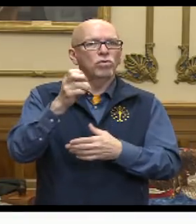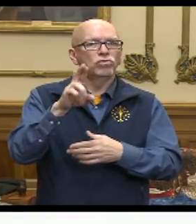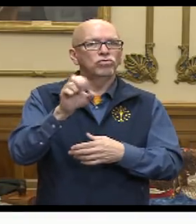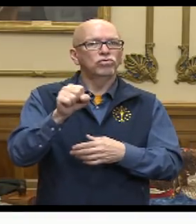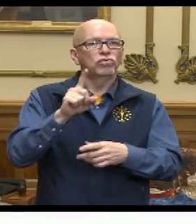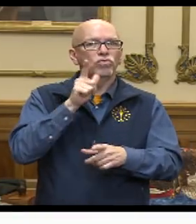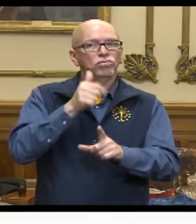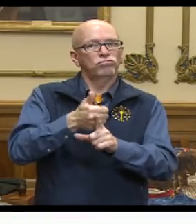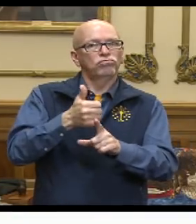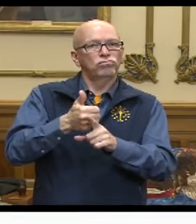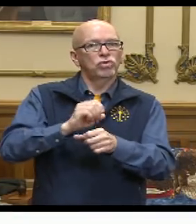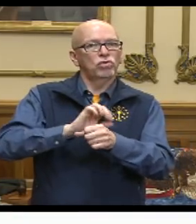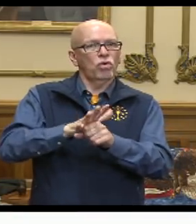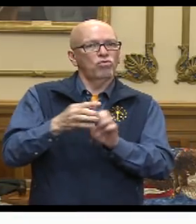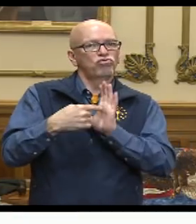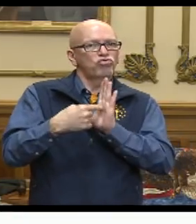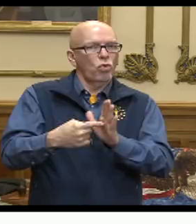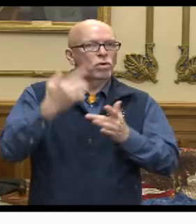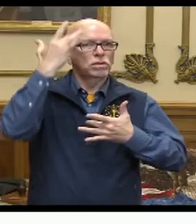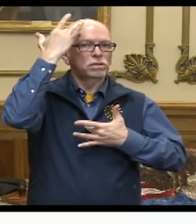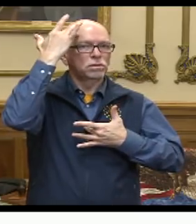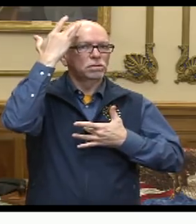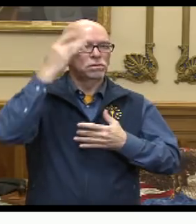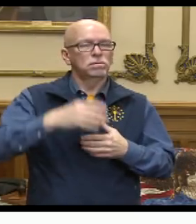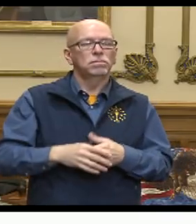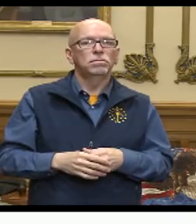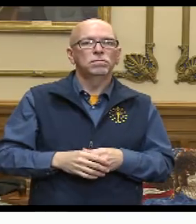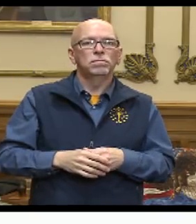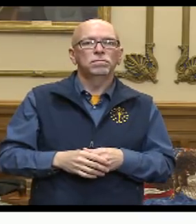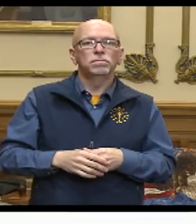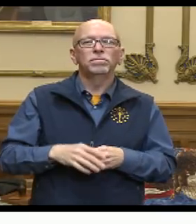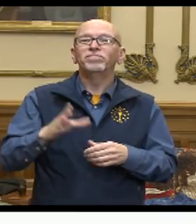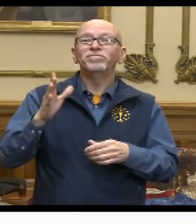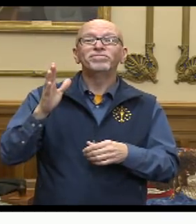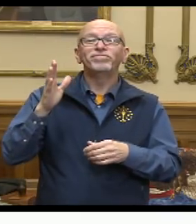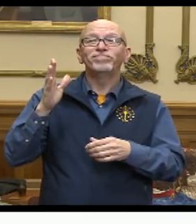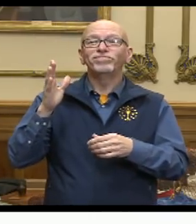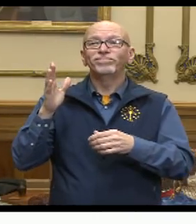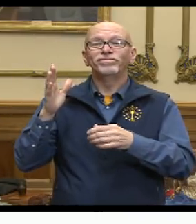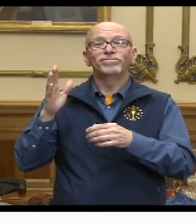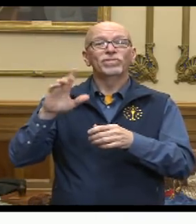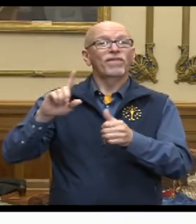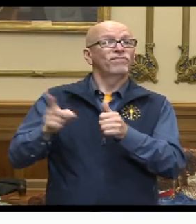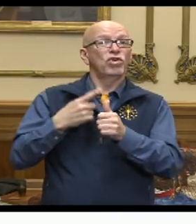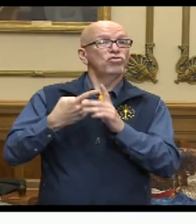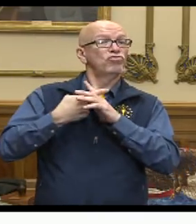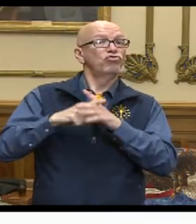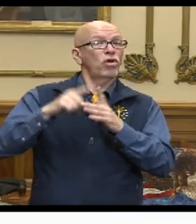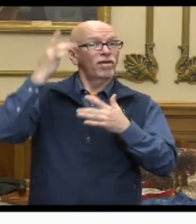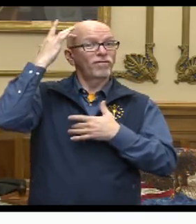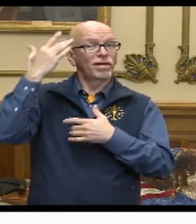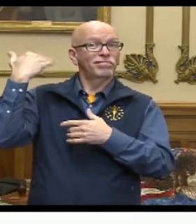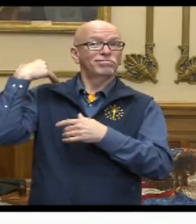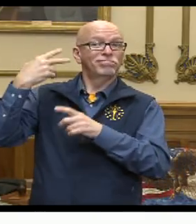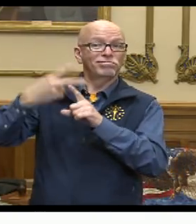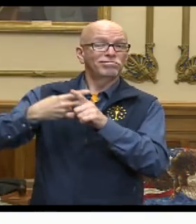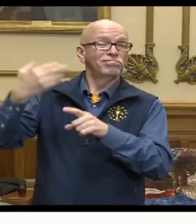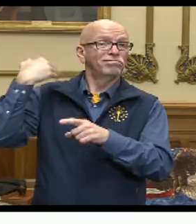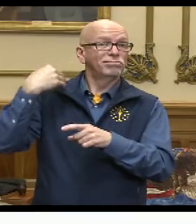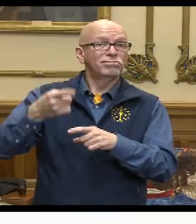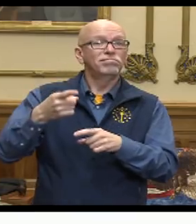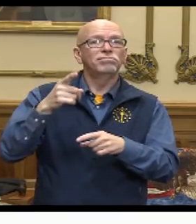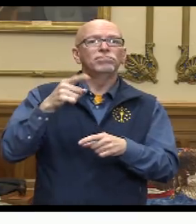are COVID-19 symptomatic. At the outset of the virus, Indiana